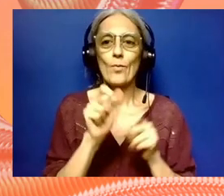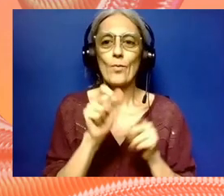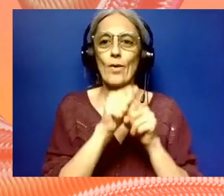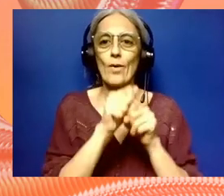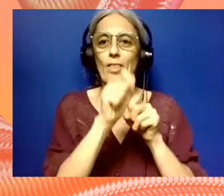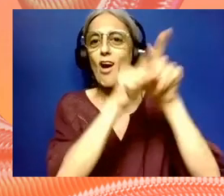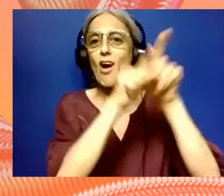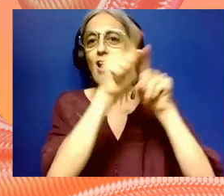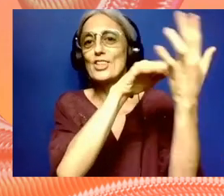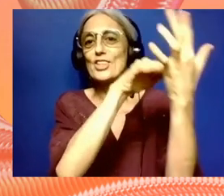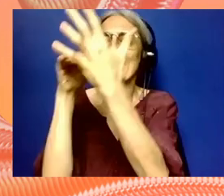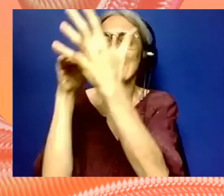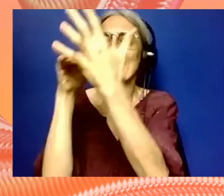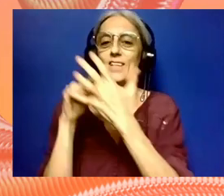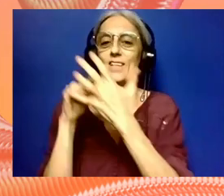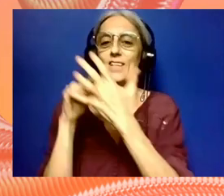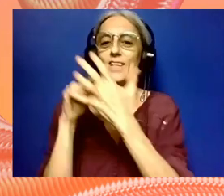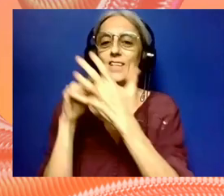And